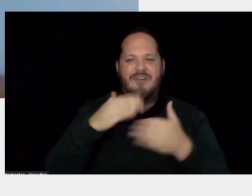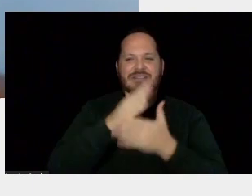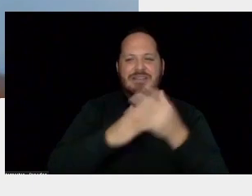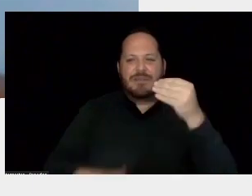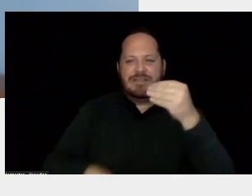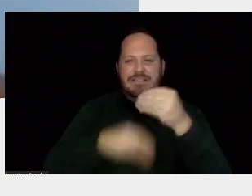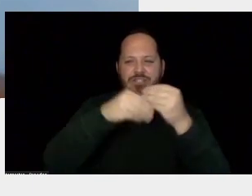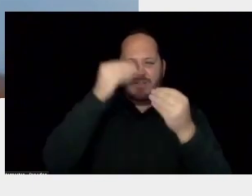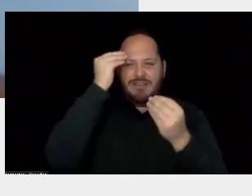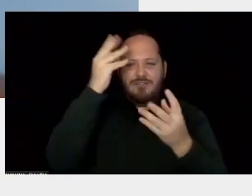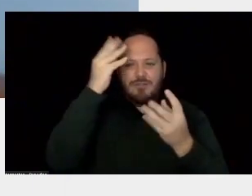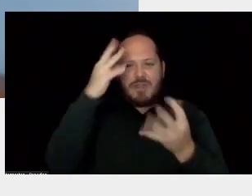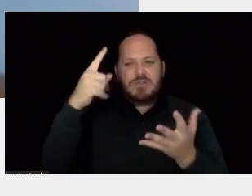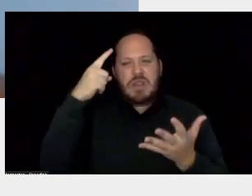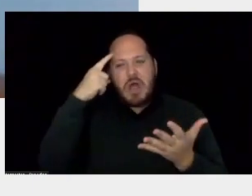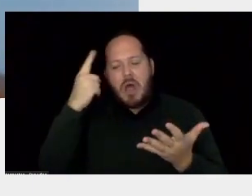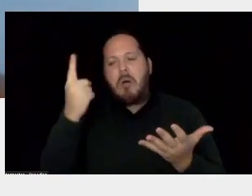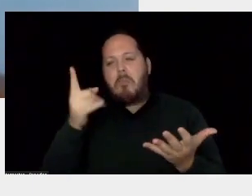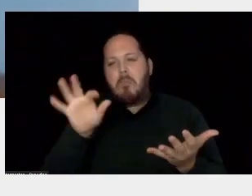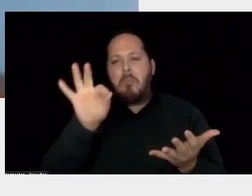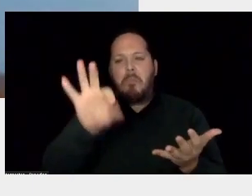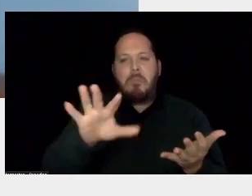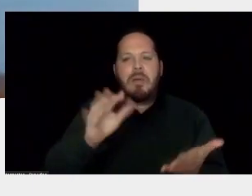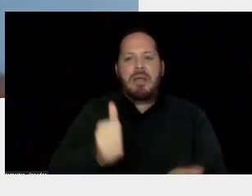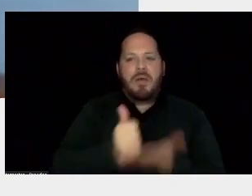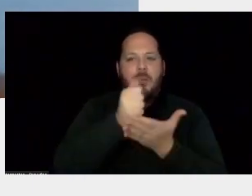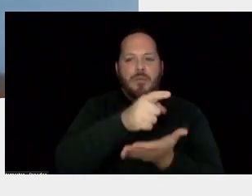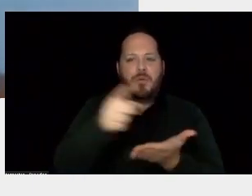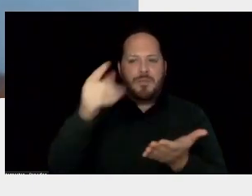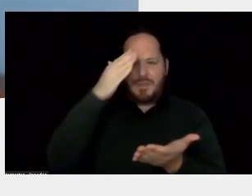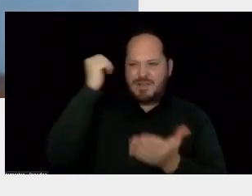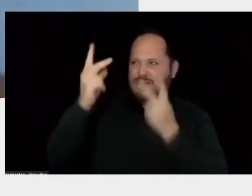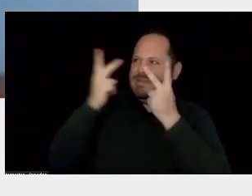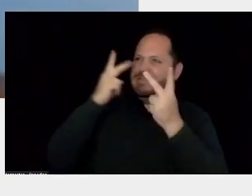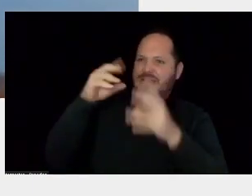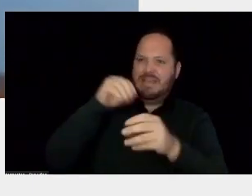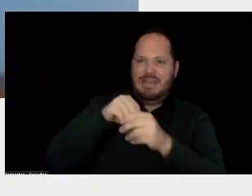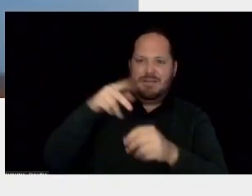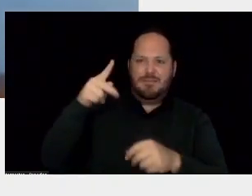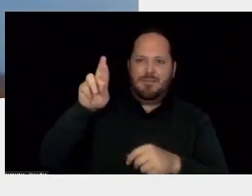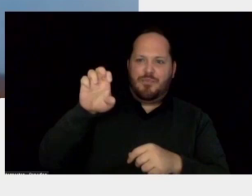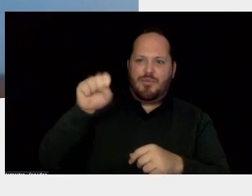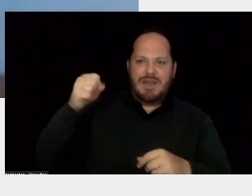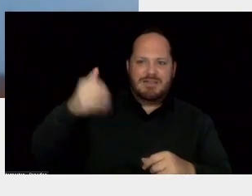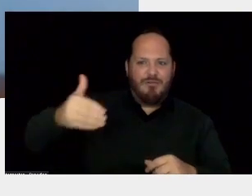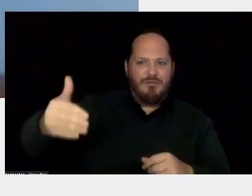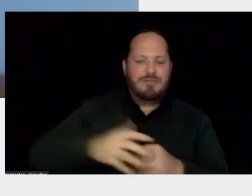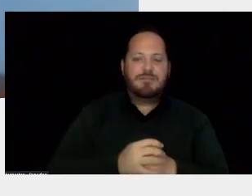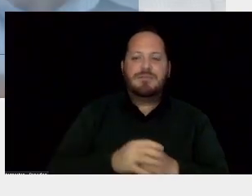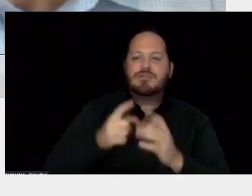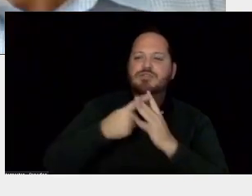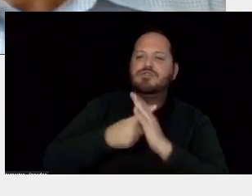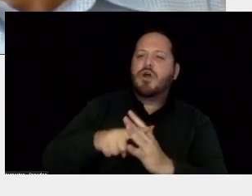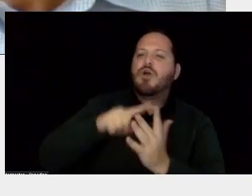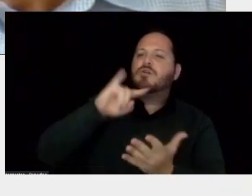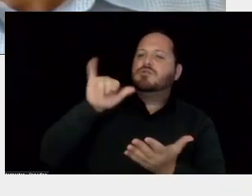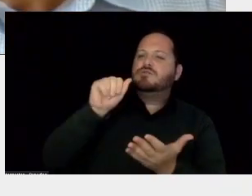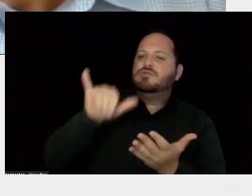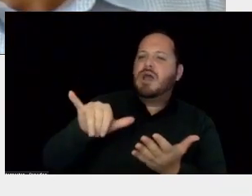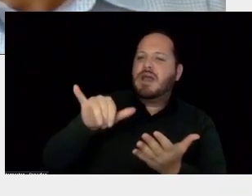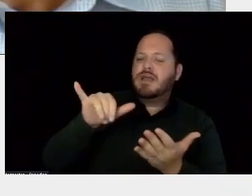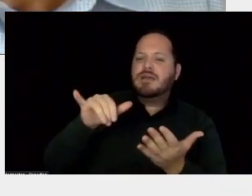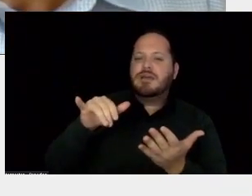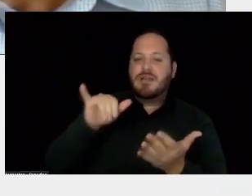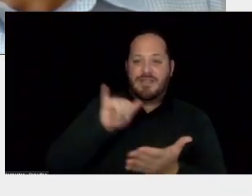asked about it a lot or because it's been in the press a lot. I'm going to start off, Jay, and wonder if you can talk about this question we hear often.